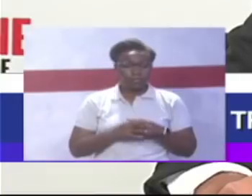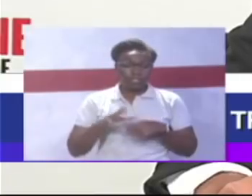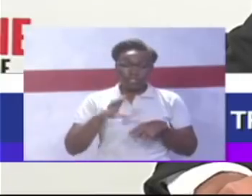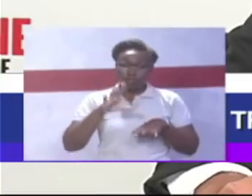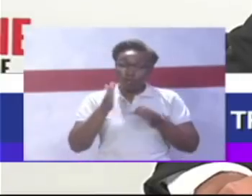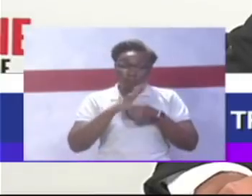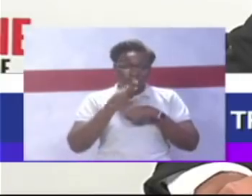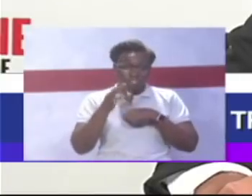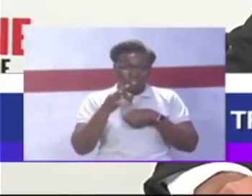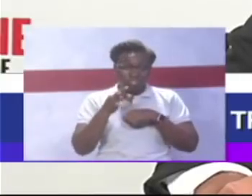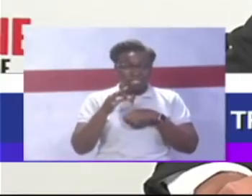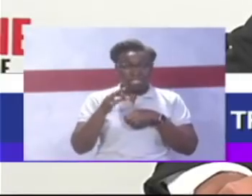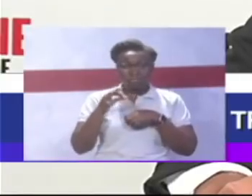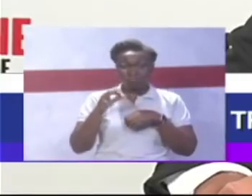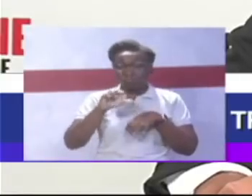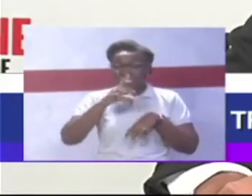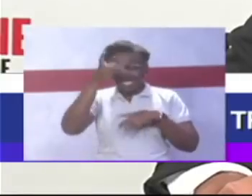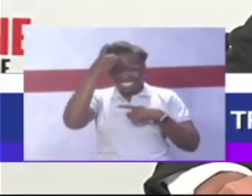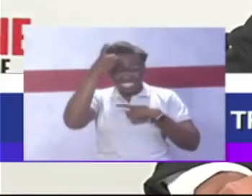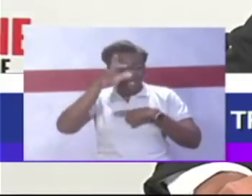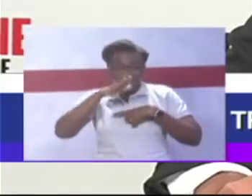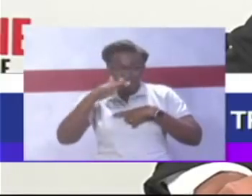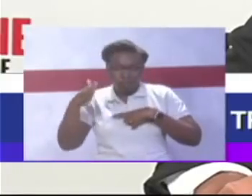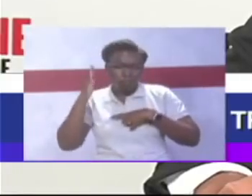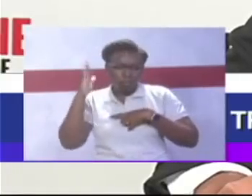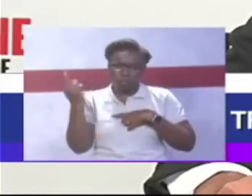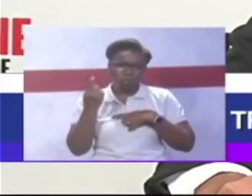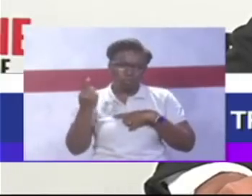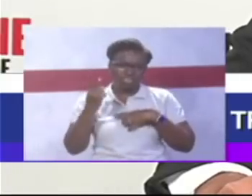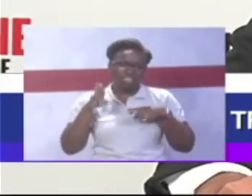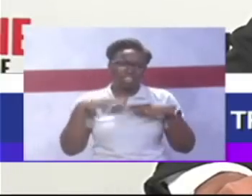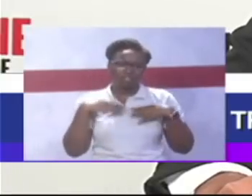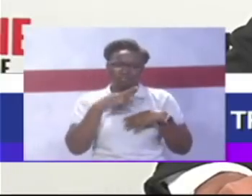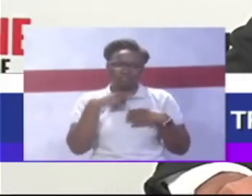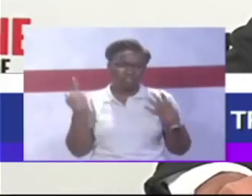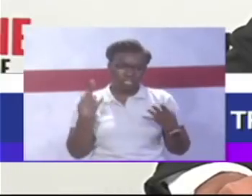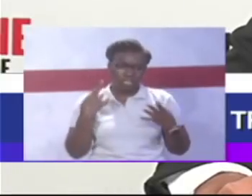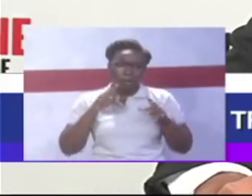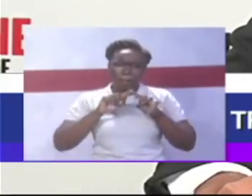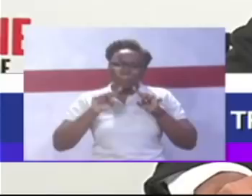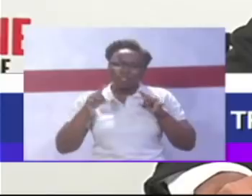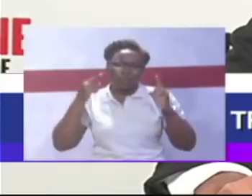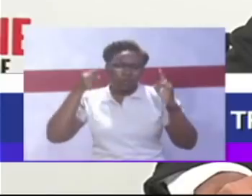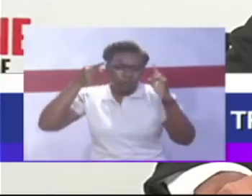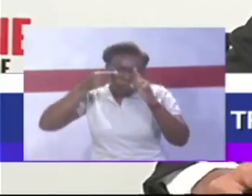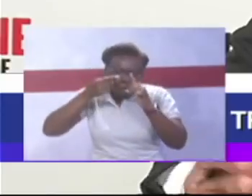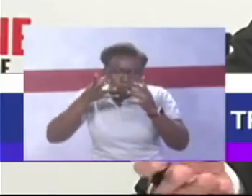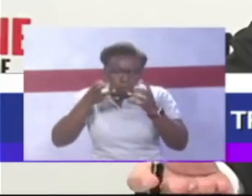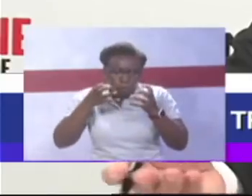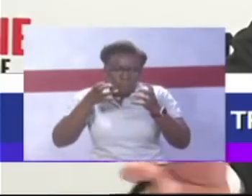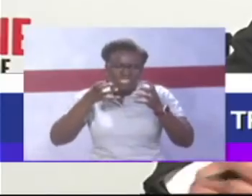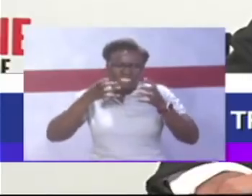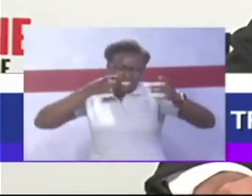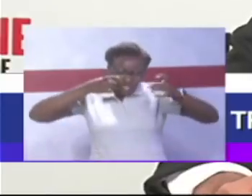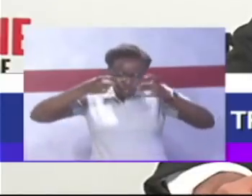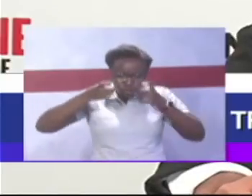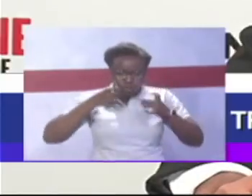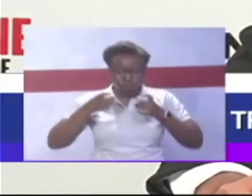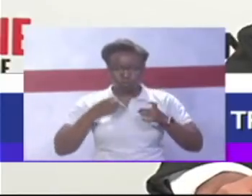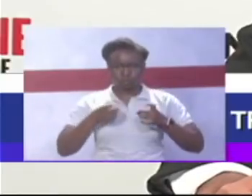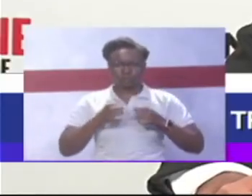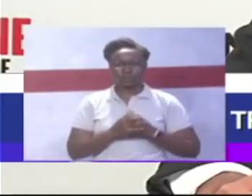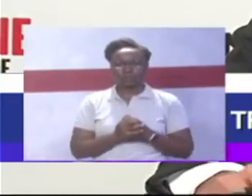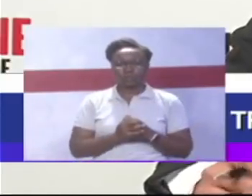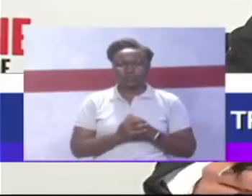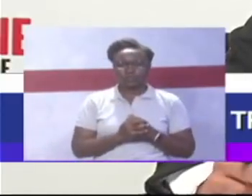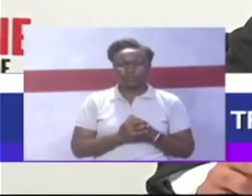about managing the risk, having policies in place to mitigate against them as best as you can. And then, of course, it will be continuously reviewed as we go